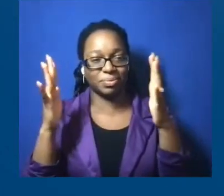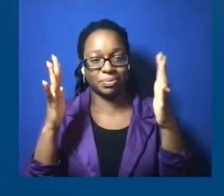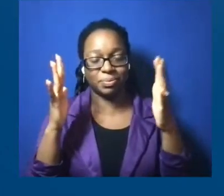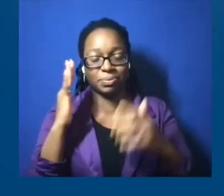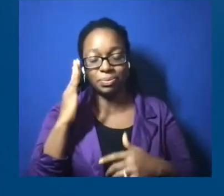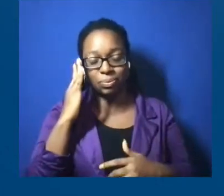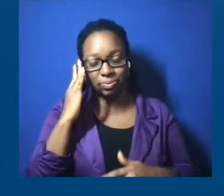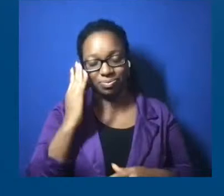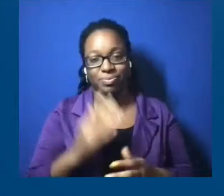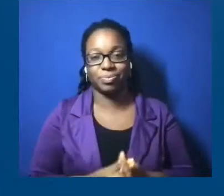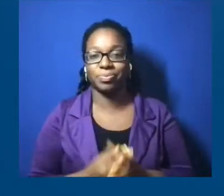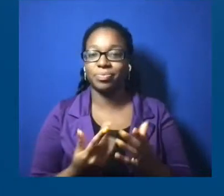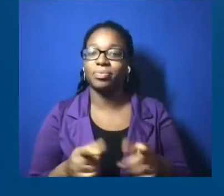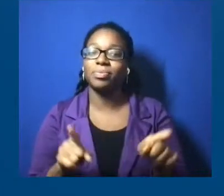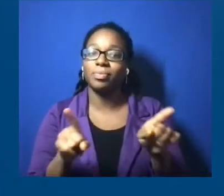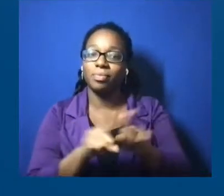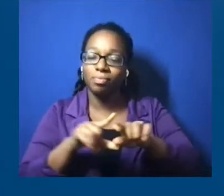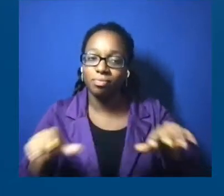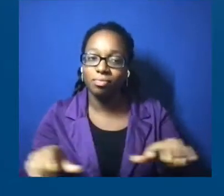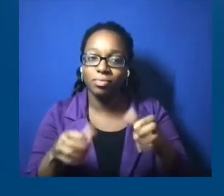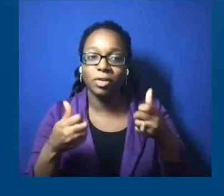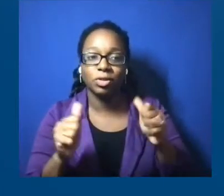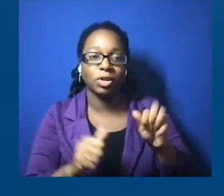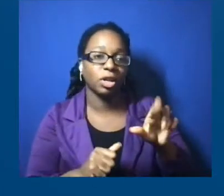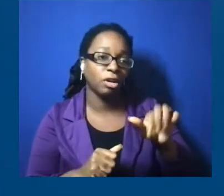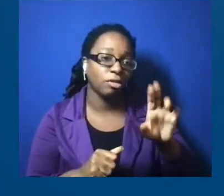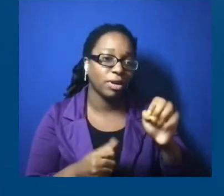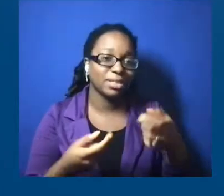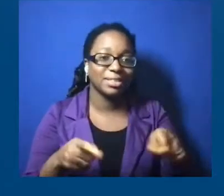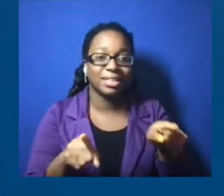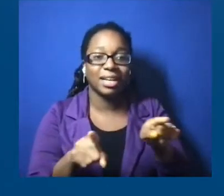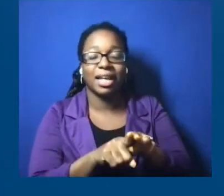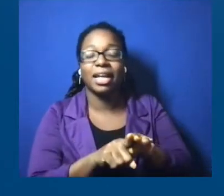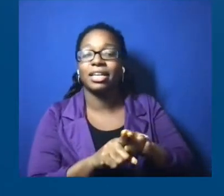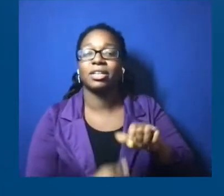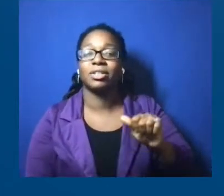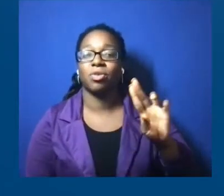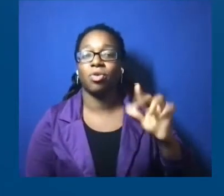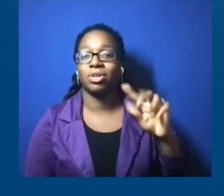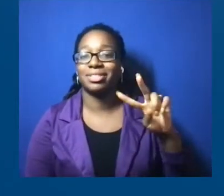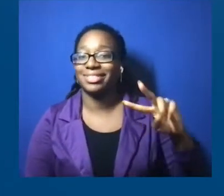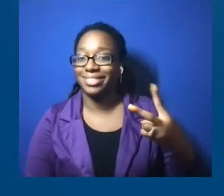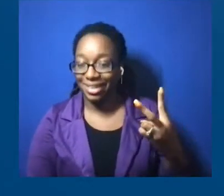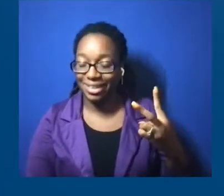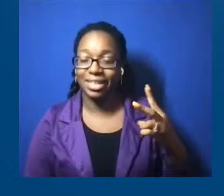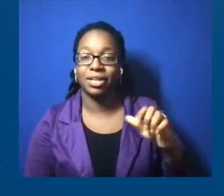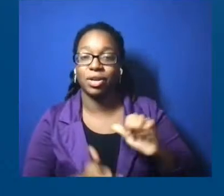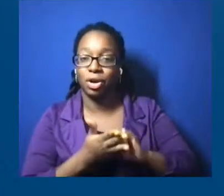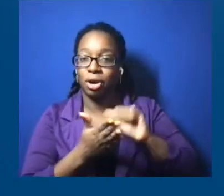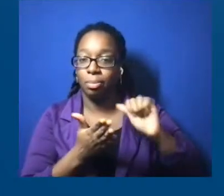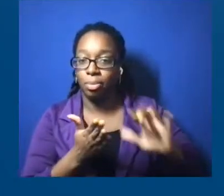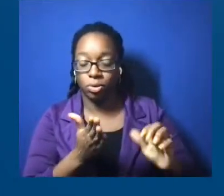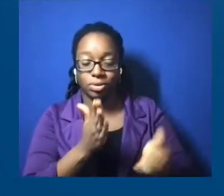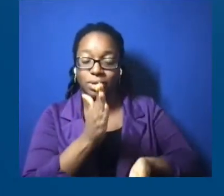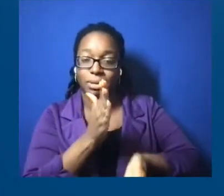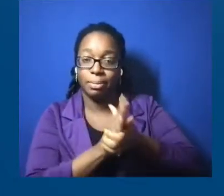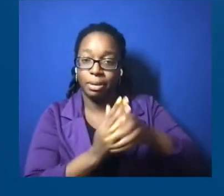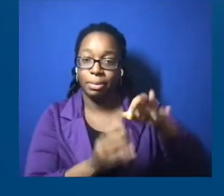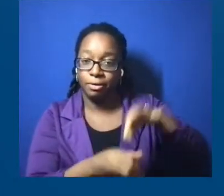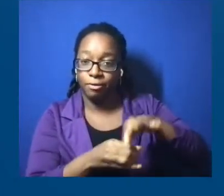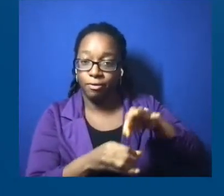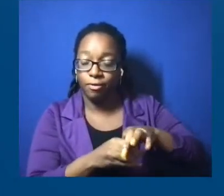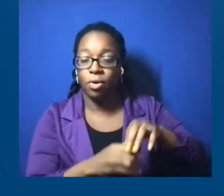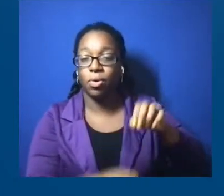We've also been active in races like the August 2nd abortion amendment vote in Kansas, and down